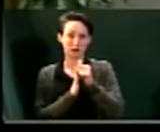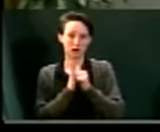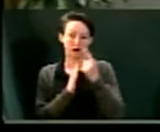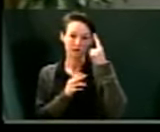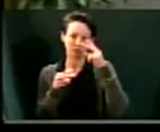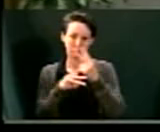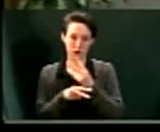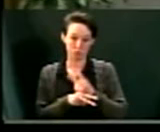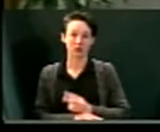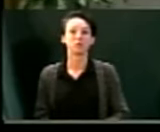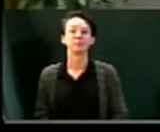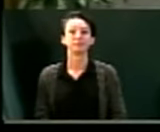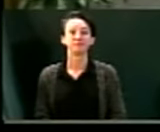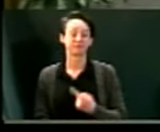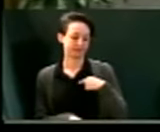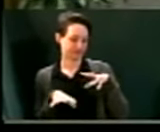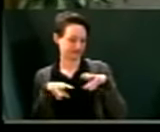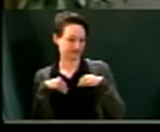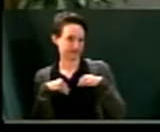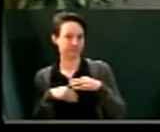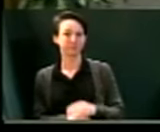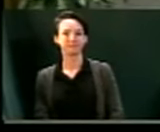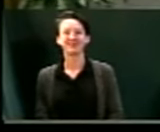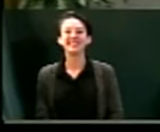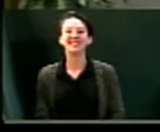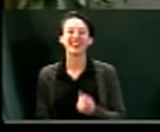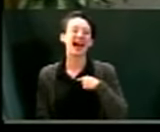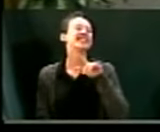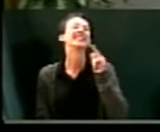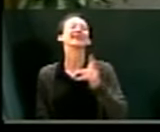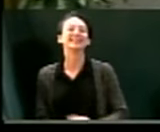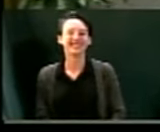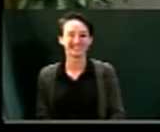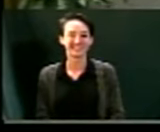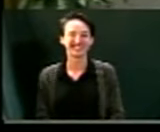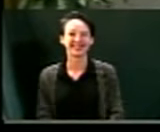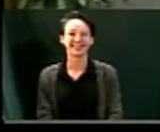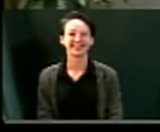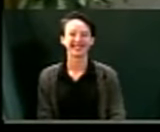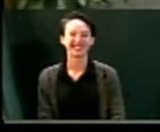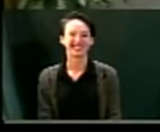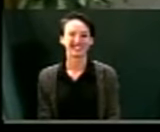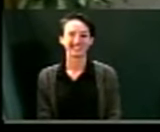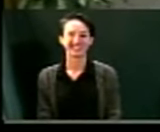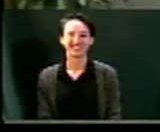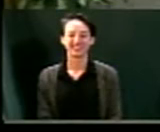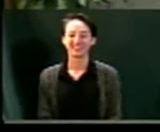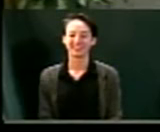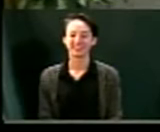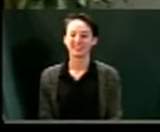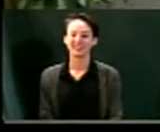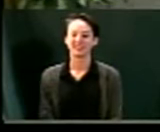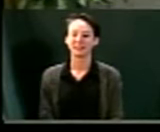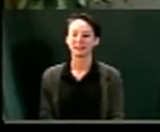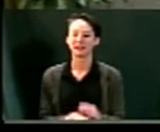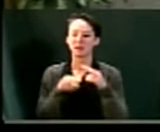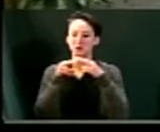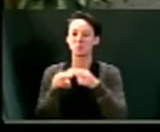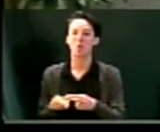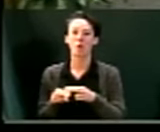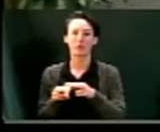out. I accept. Or a second. It's called passing the buck. Sister.